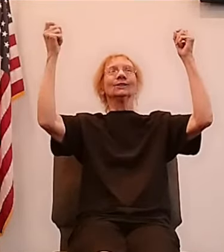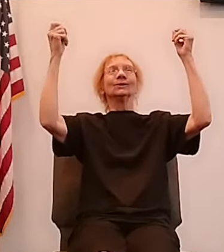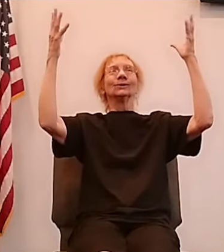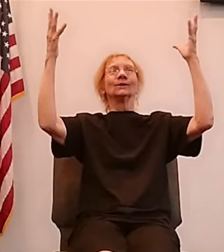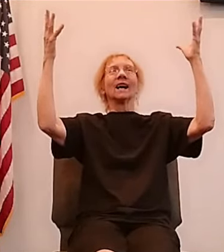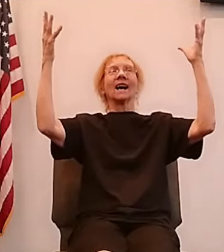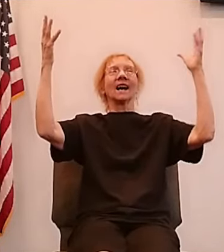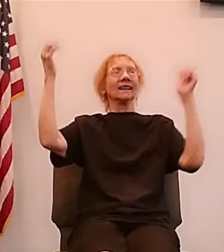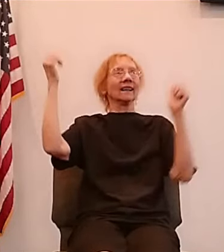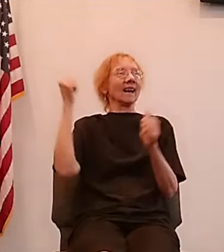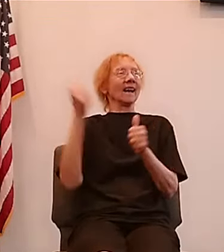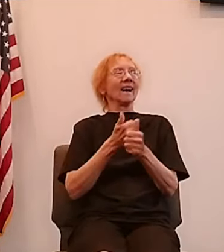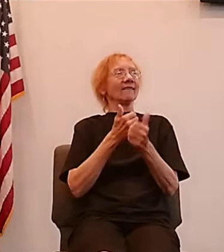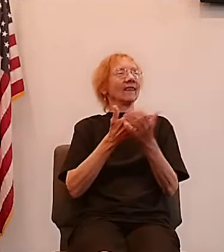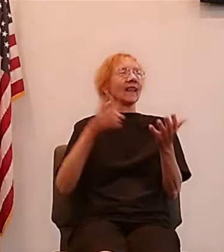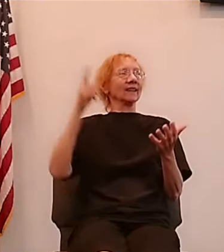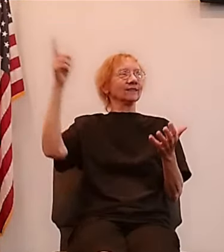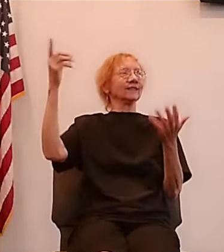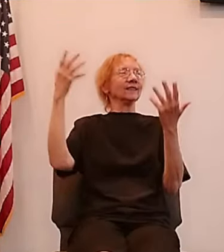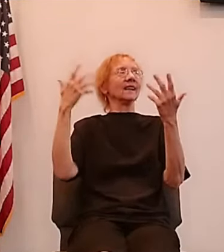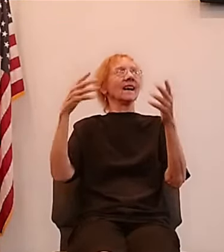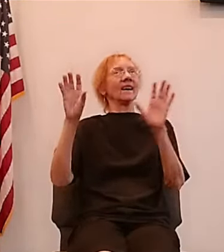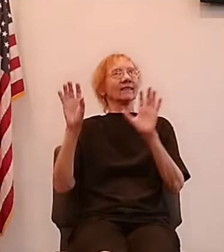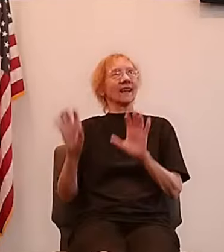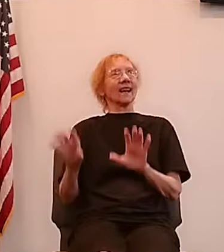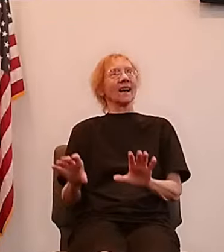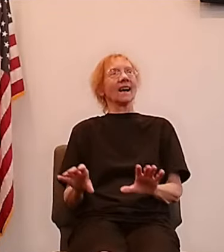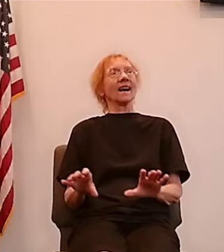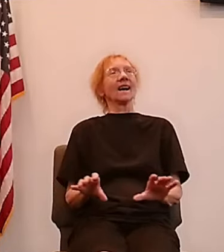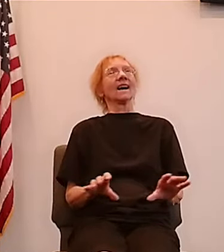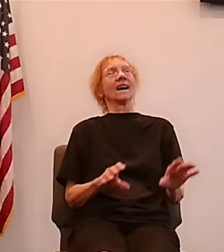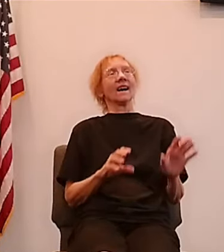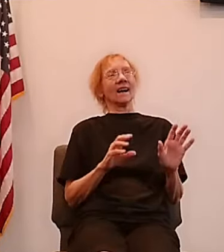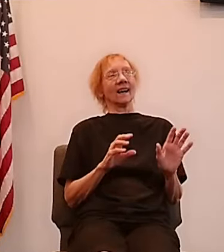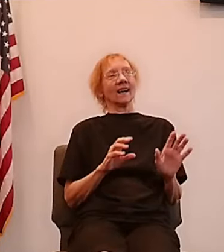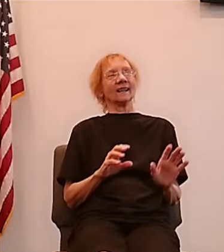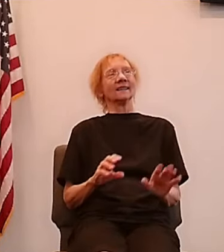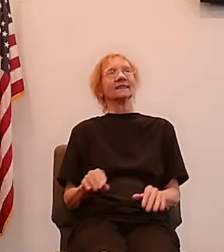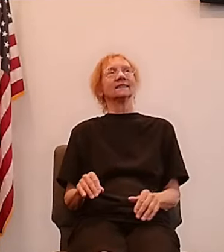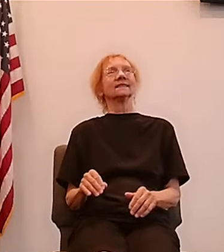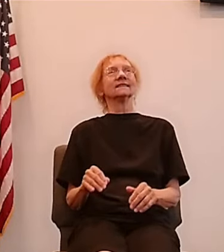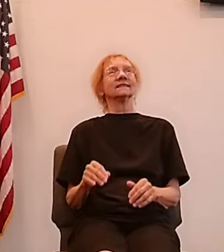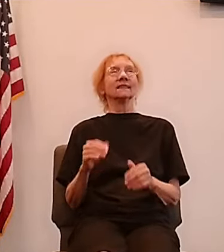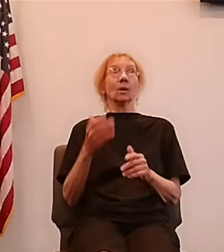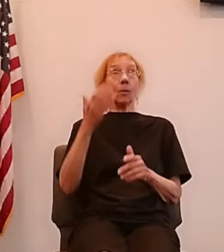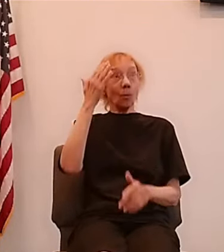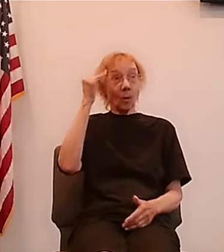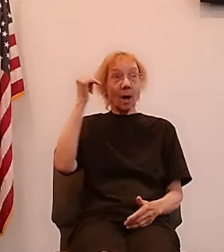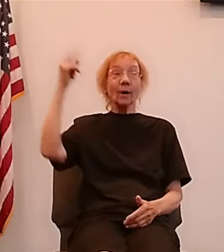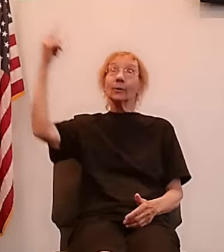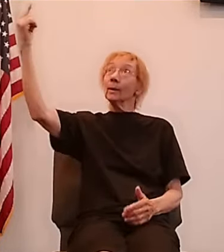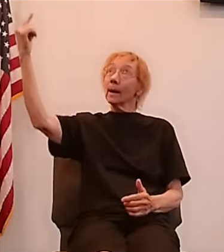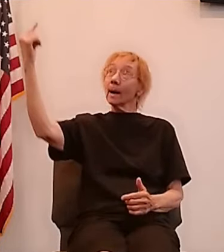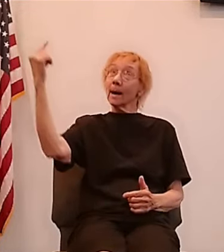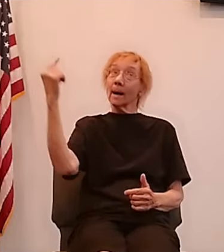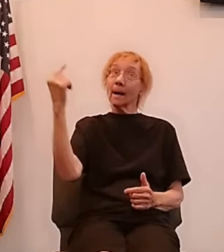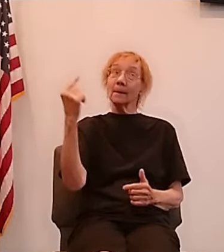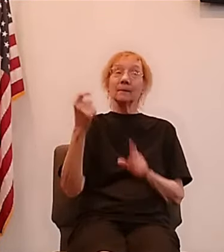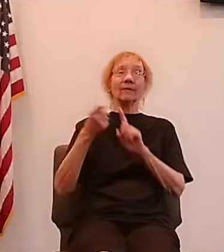Hallelujah for all you've done. 'Cause you came near from the